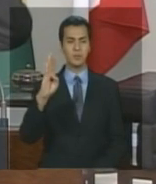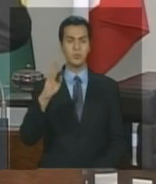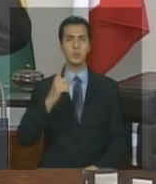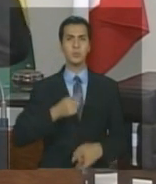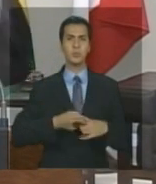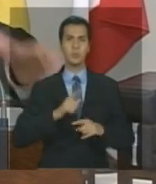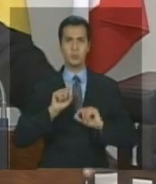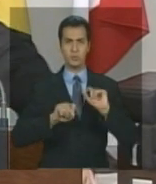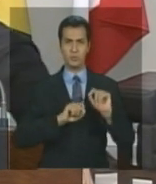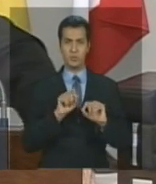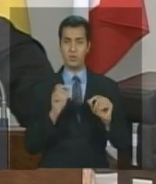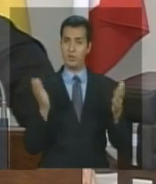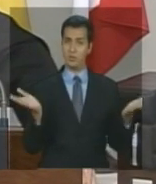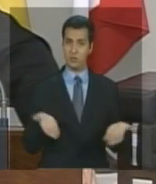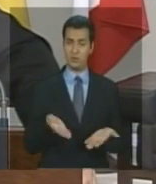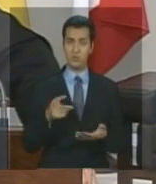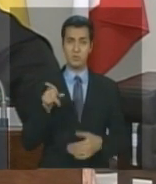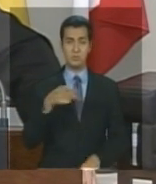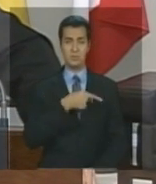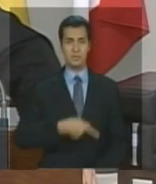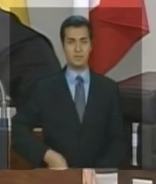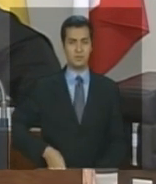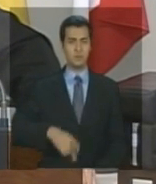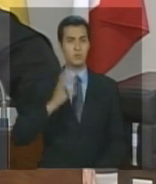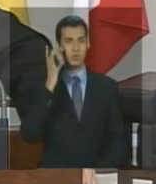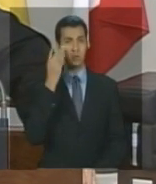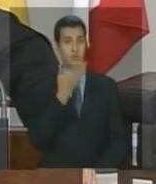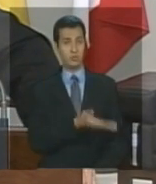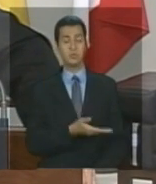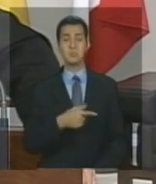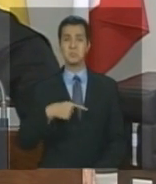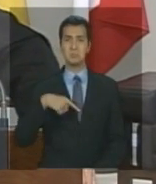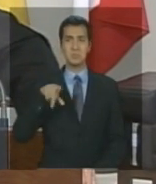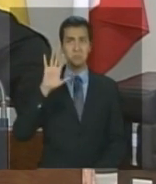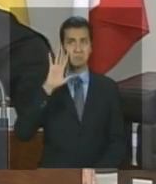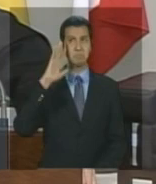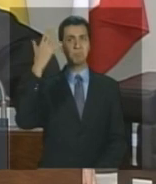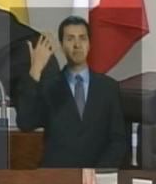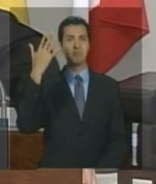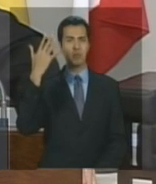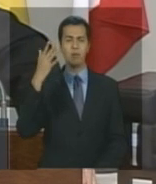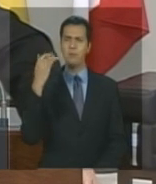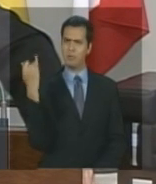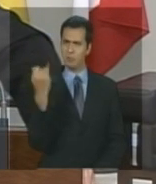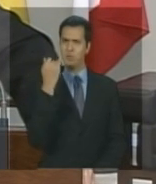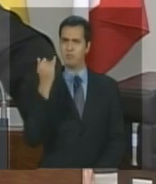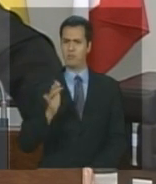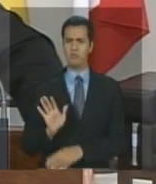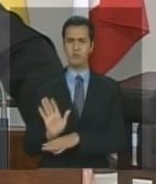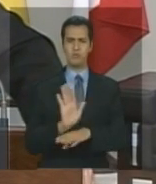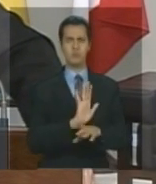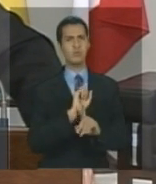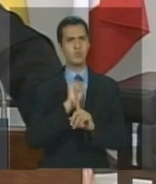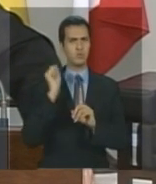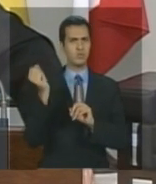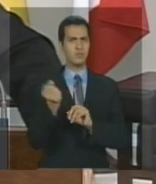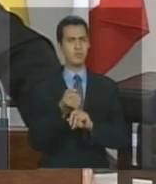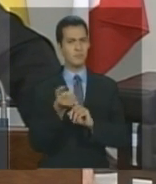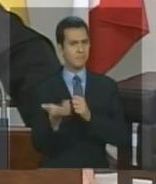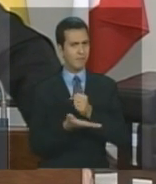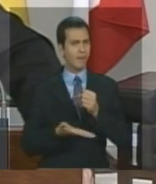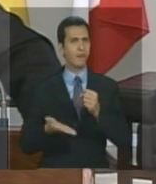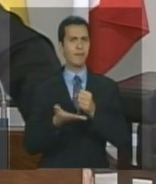que estão sendo tomadas pela presidente são essencialmente o alicerce das sociedades. So with the